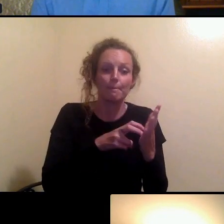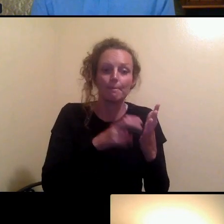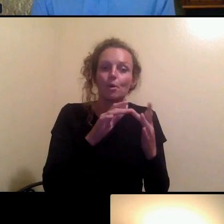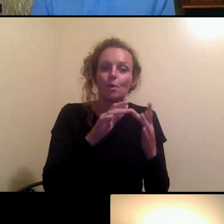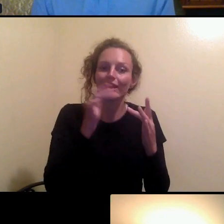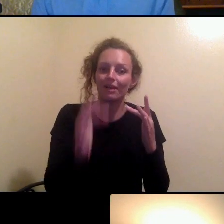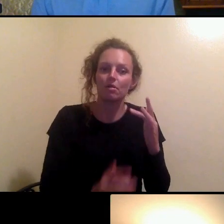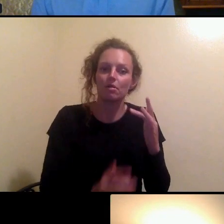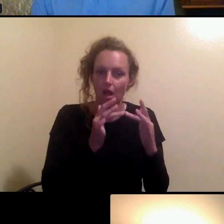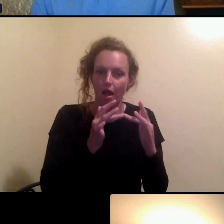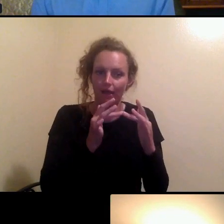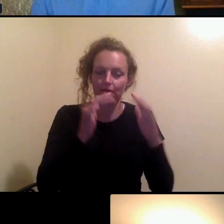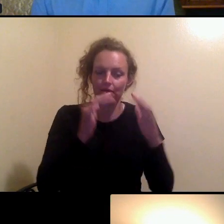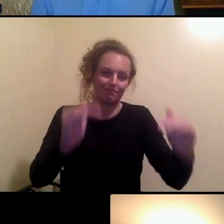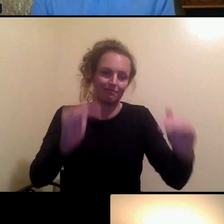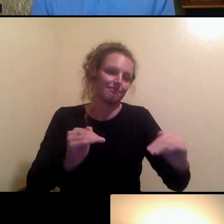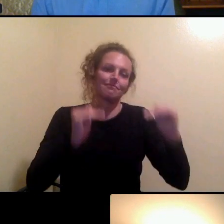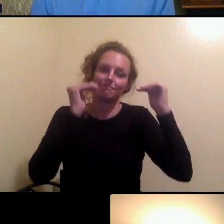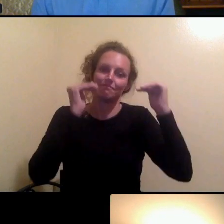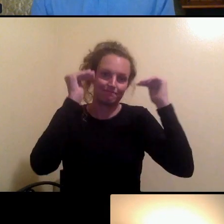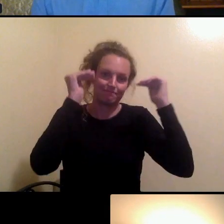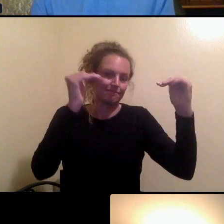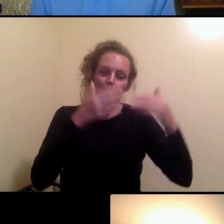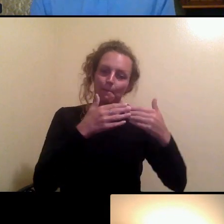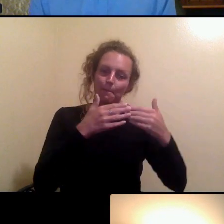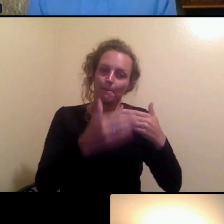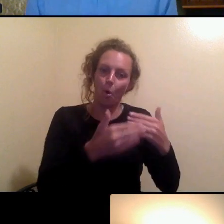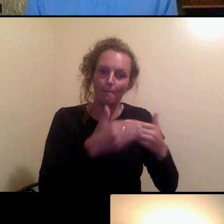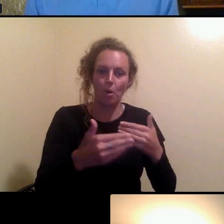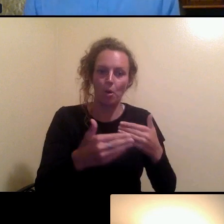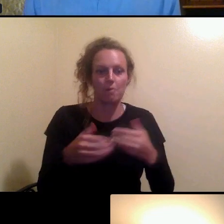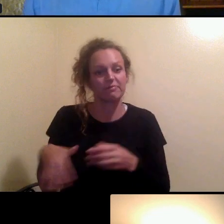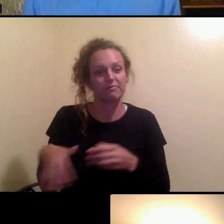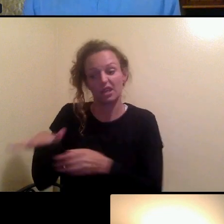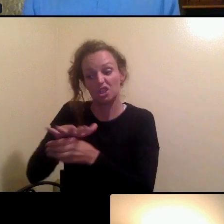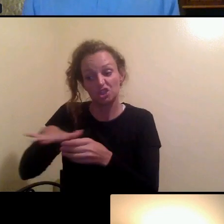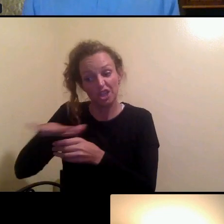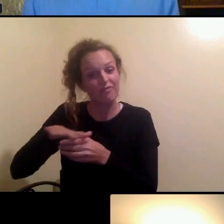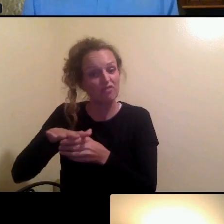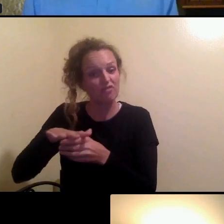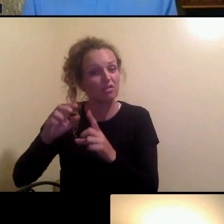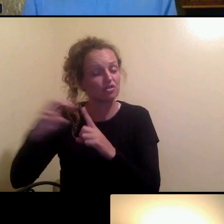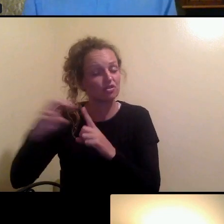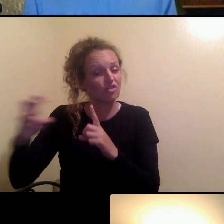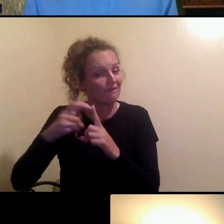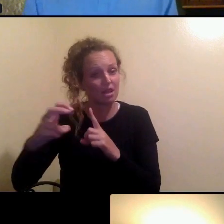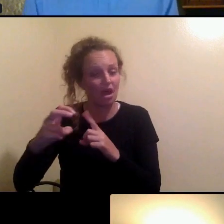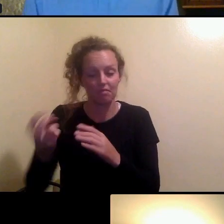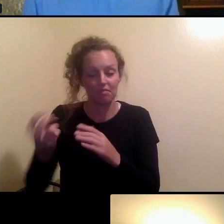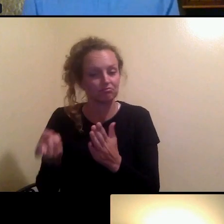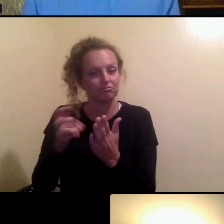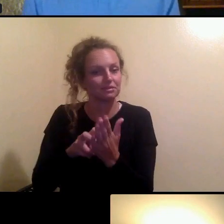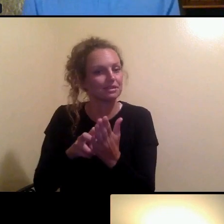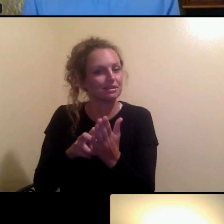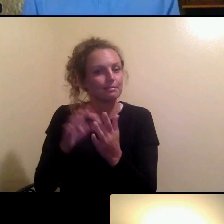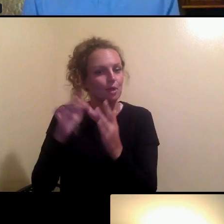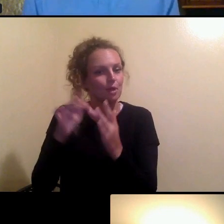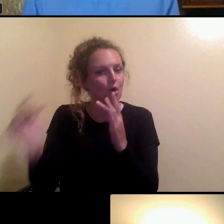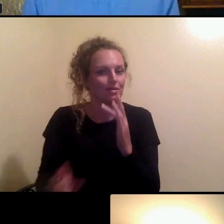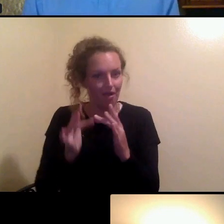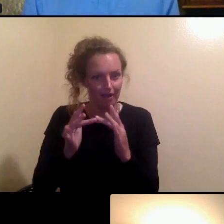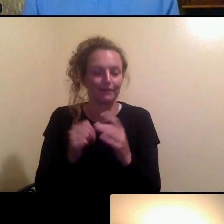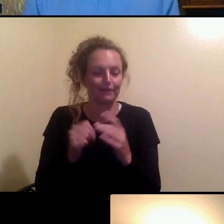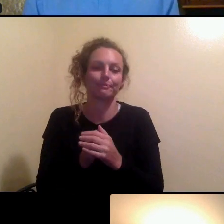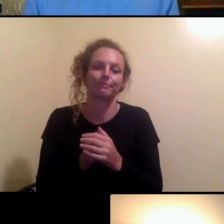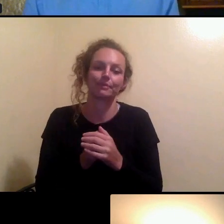All right. The general traveler is not book online at the pace that we do. We also call in. That's our number two thing. So we're either booking